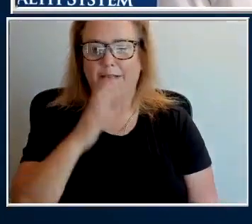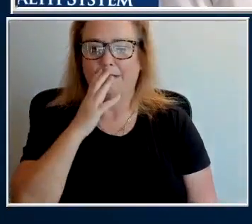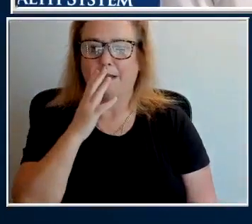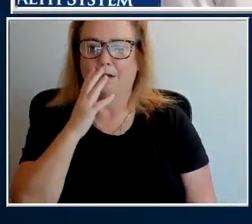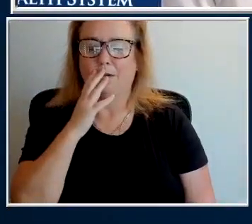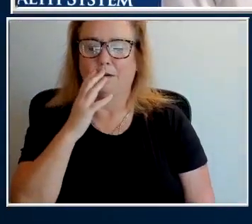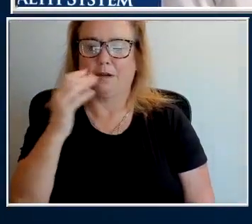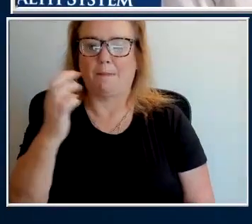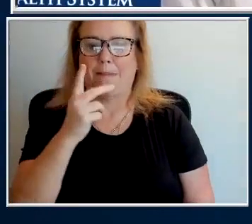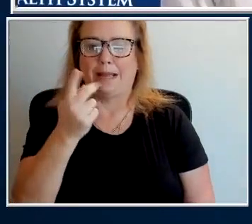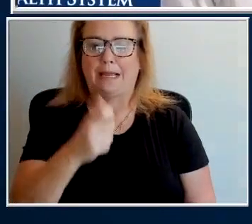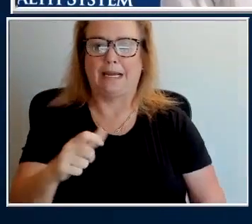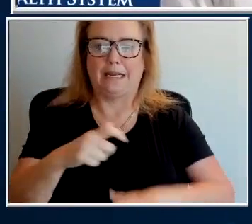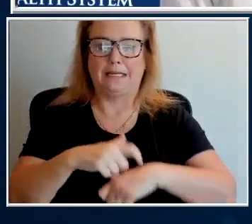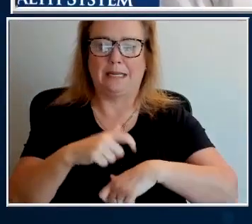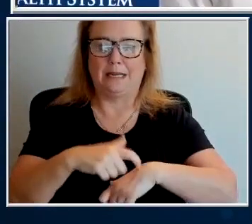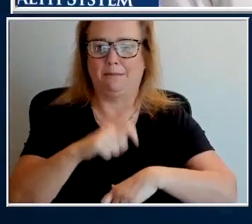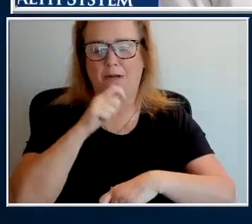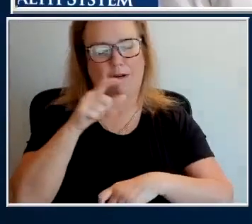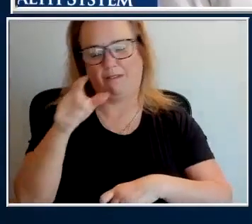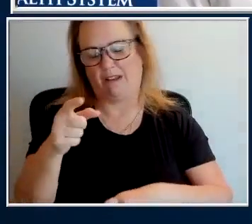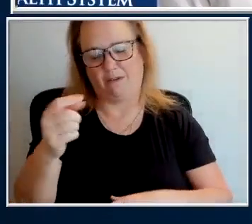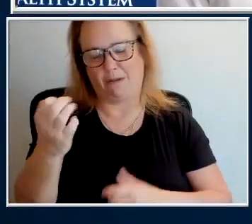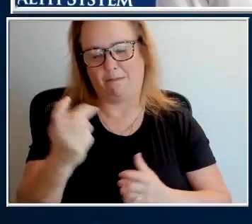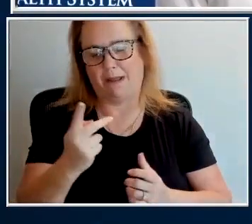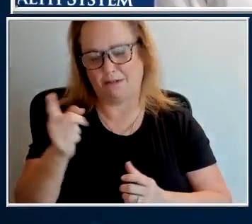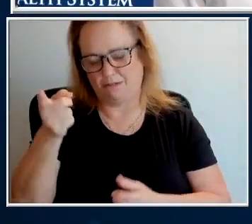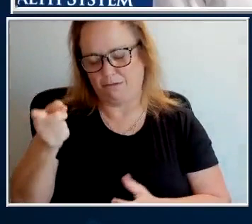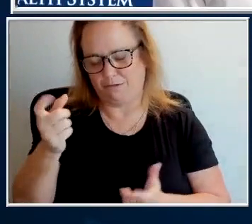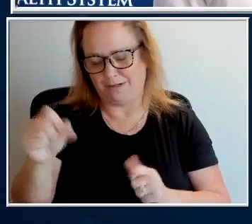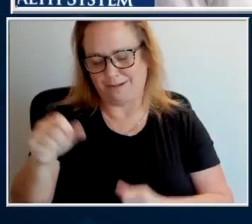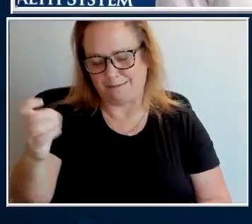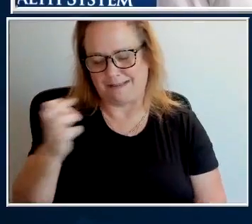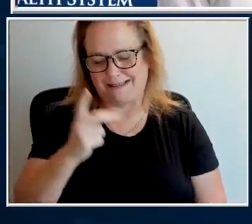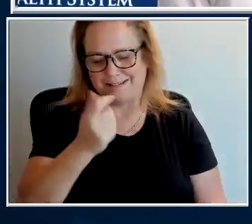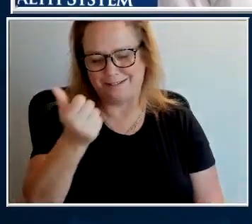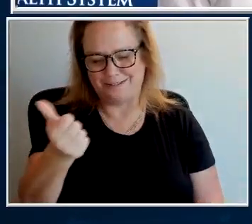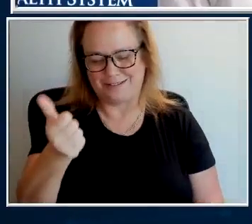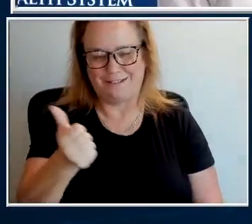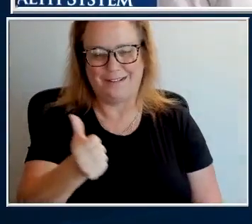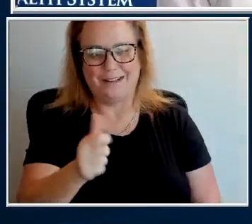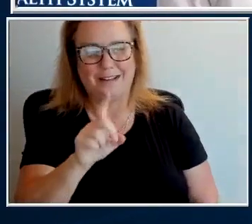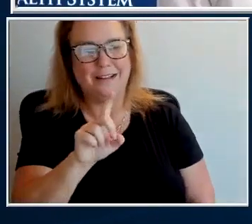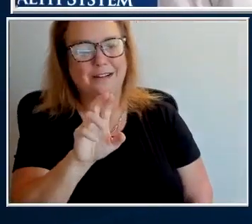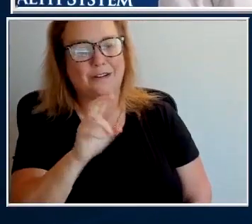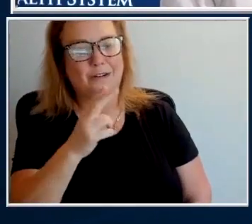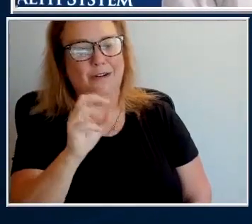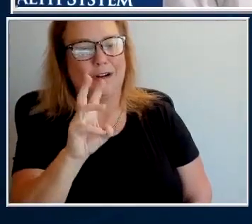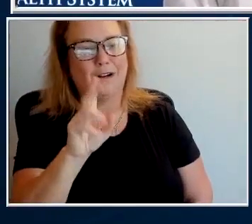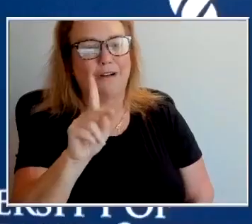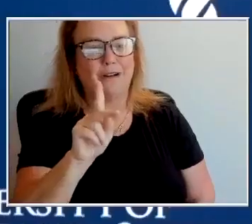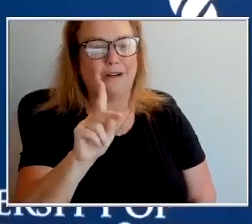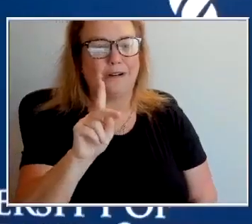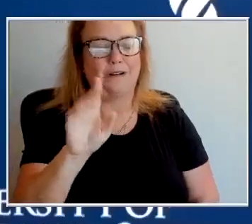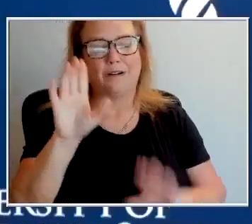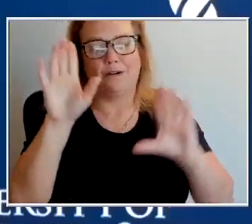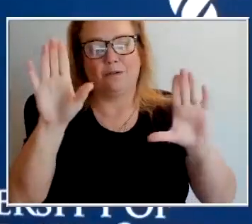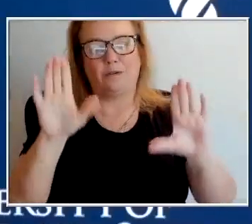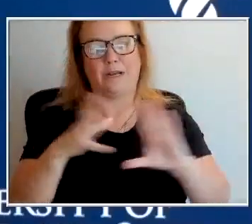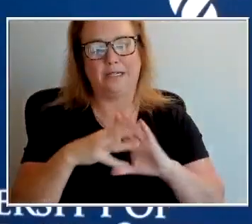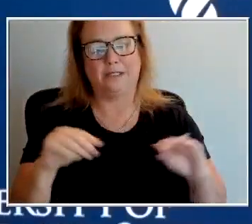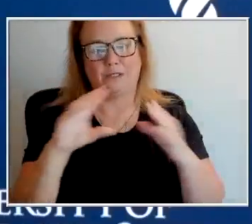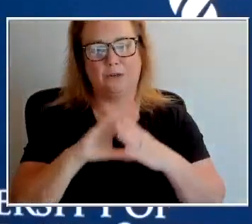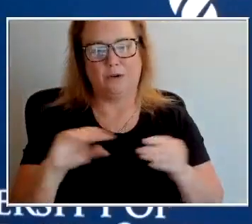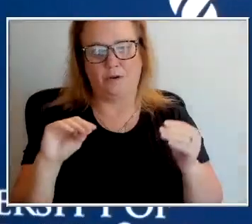back anytime. We don't have to have him. We'll help you. That's awesome. We talked about that. So Dr. Hawkinson, final thoughts. Yeah, just another great story, and I think it